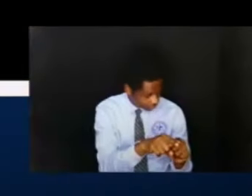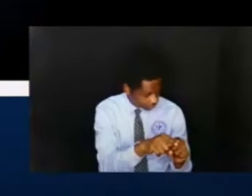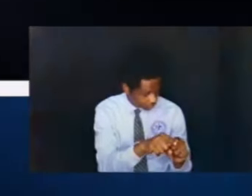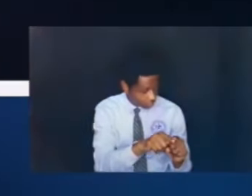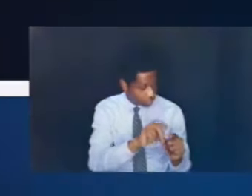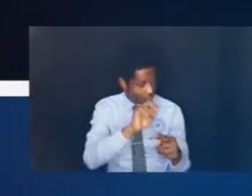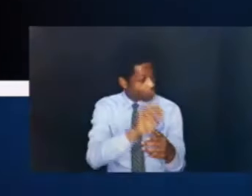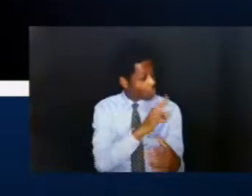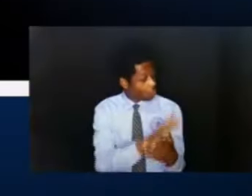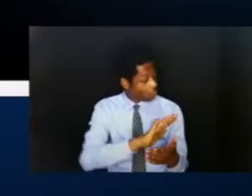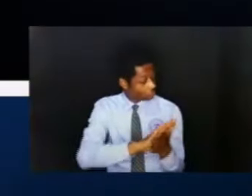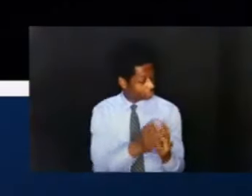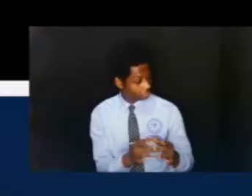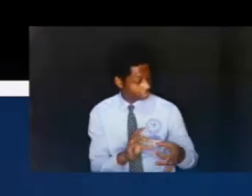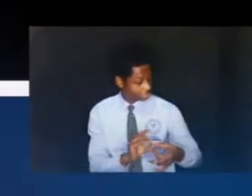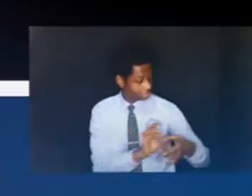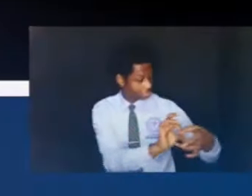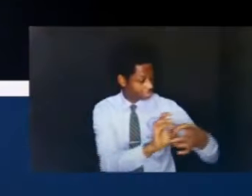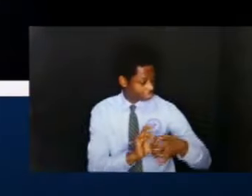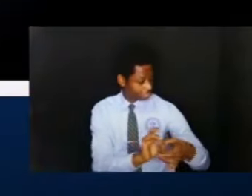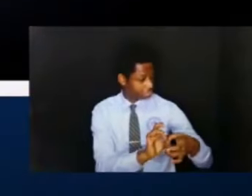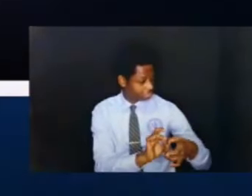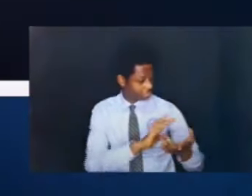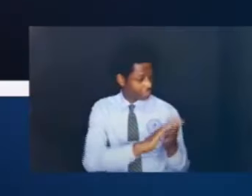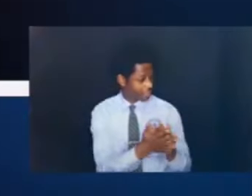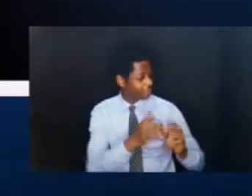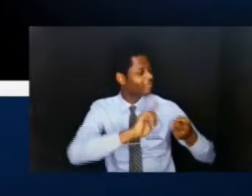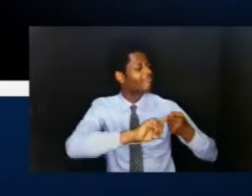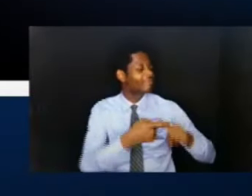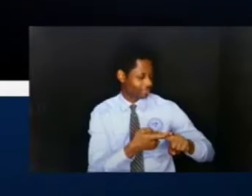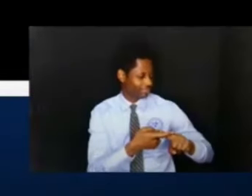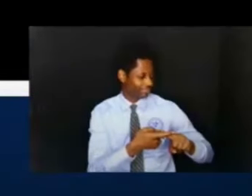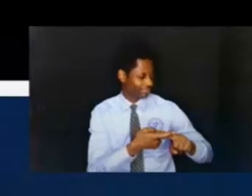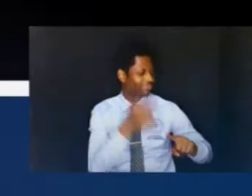friendliness is what we mean by reconciliation.